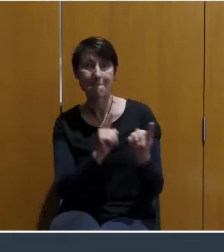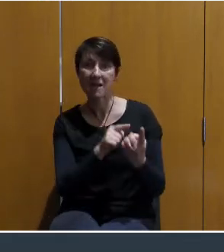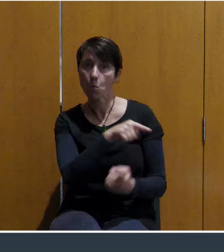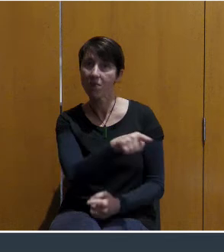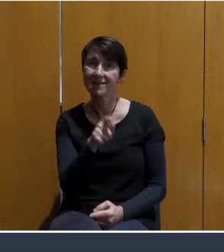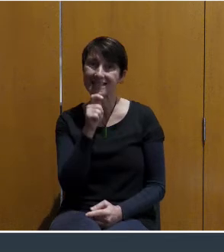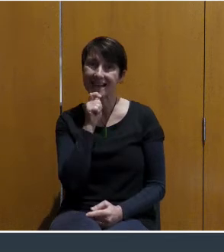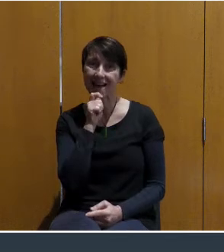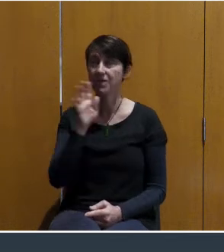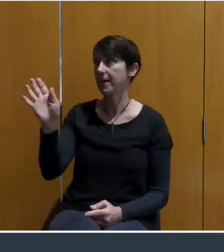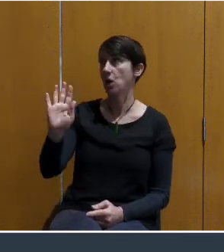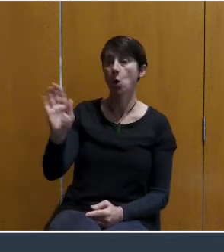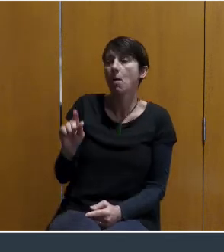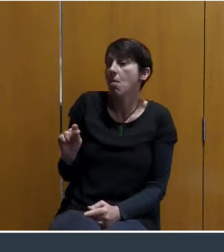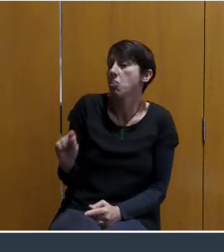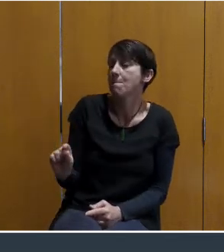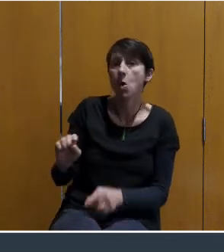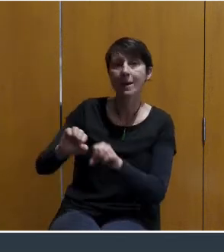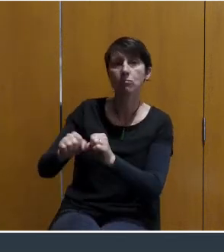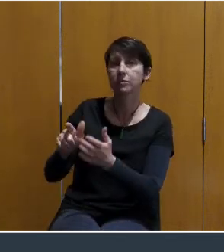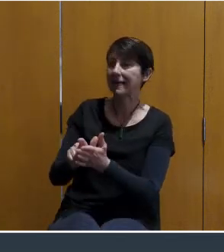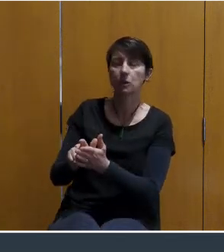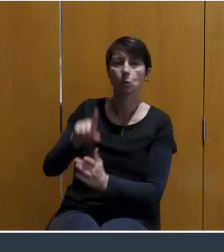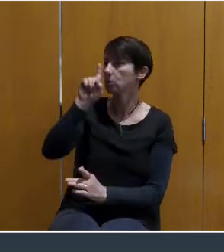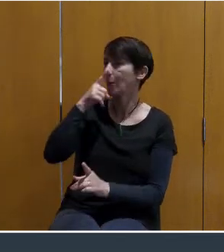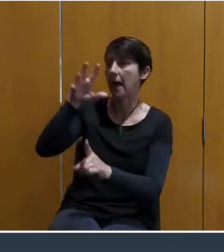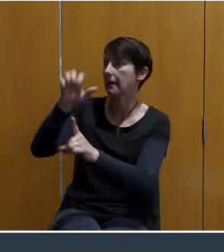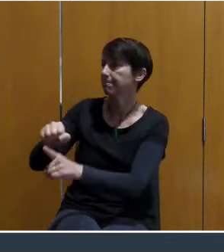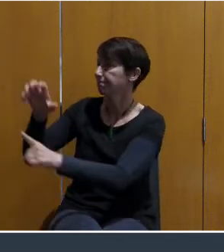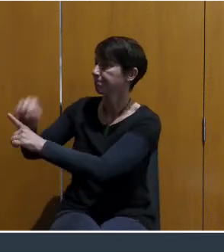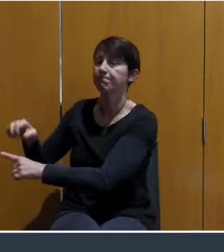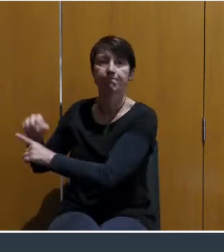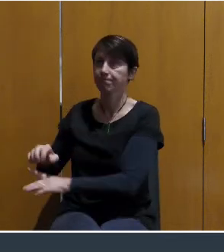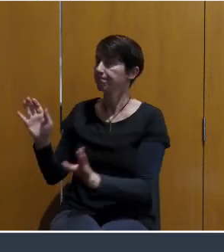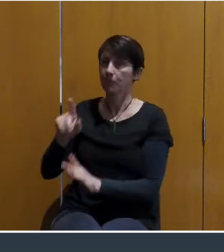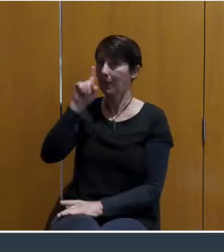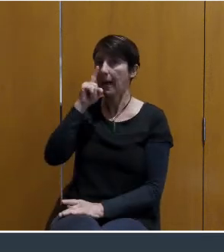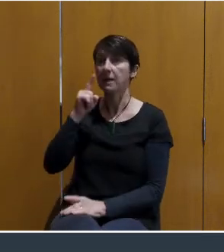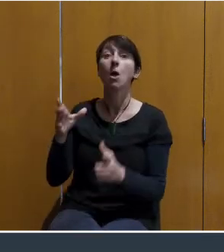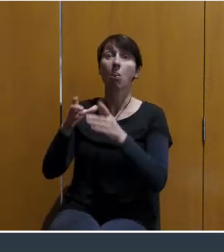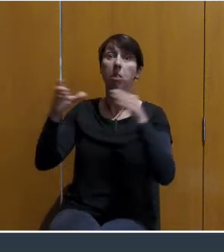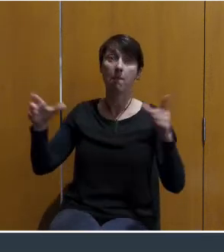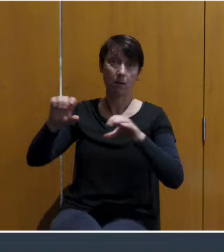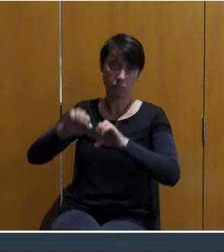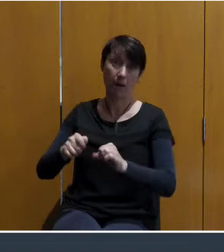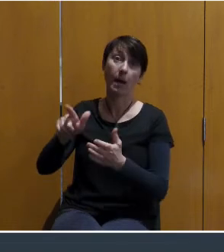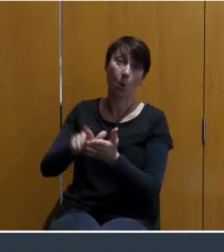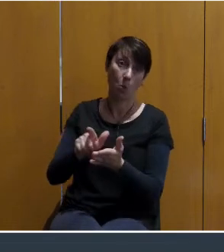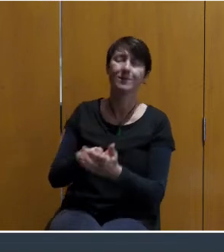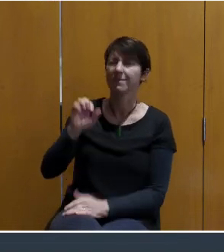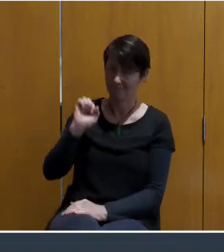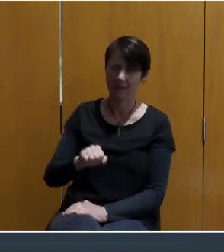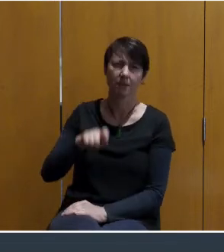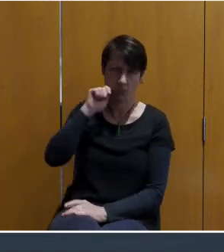important bylaw breaches. So they just had 4 people to do the whole of Napier, so they're not visible out